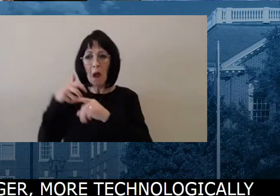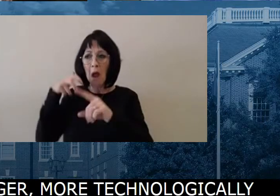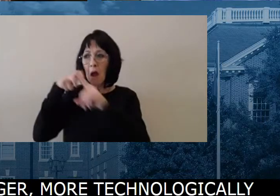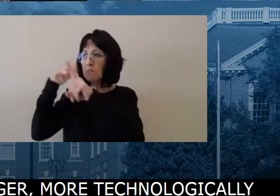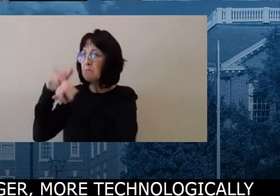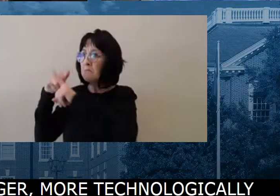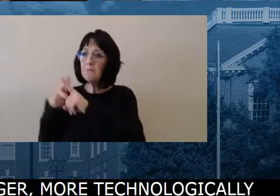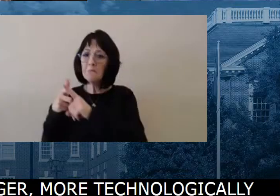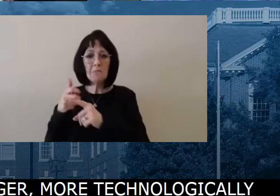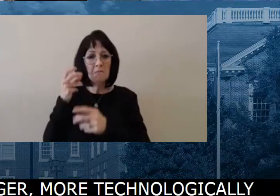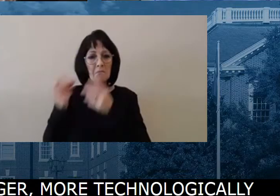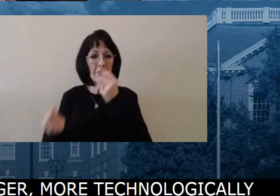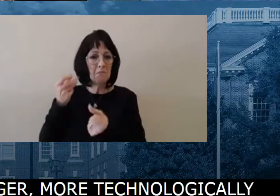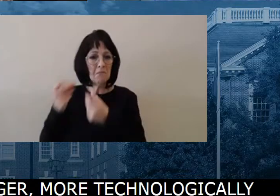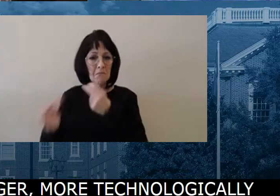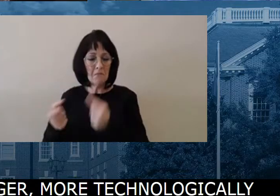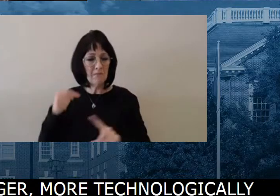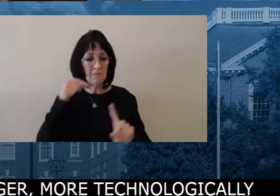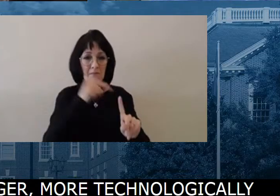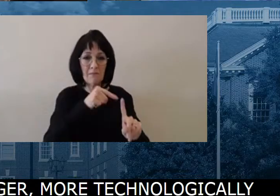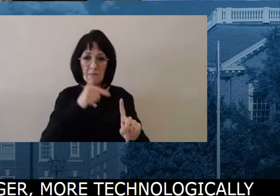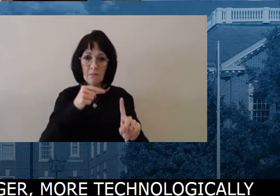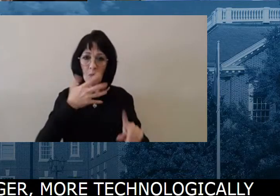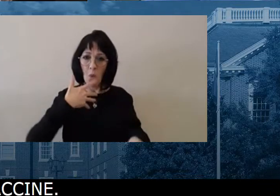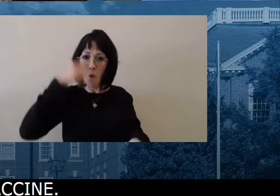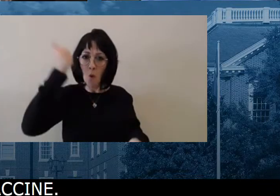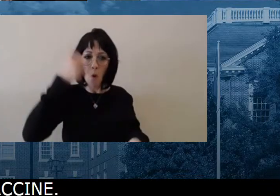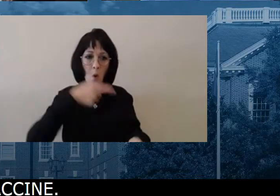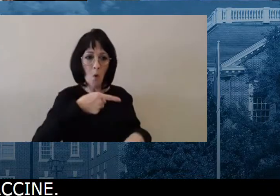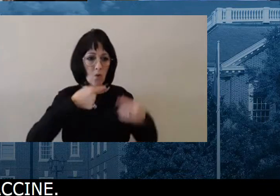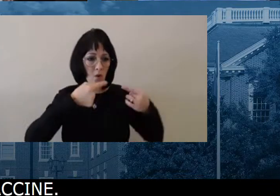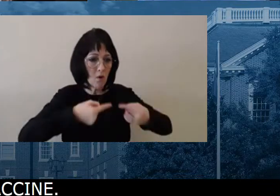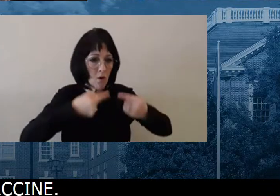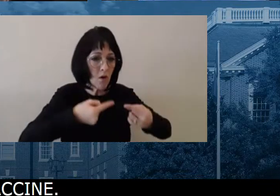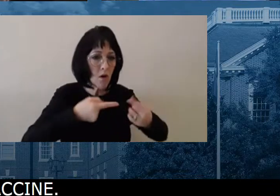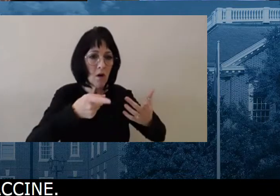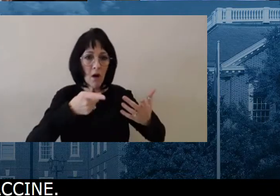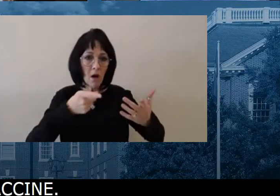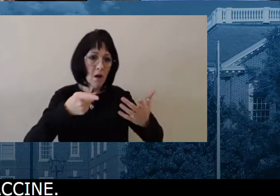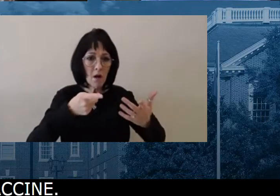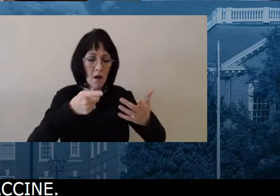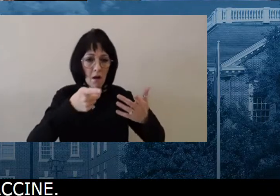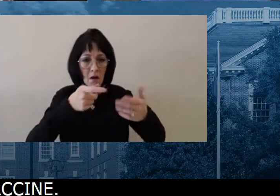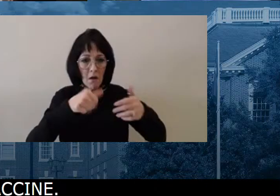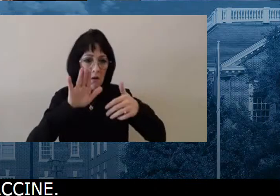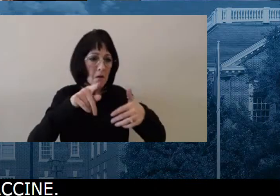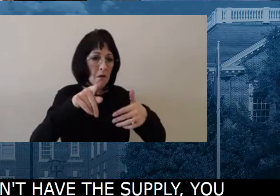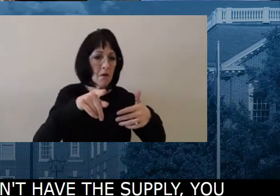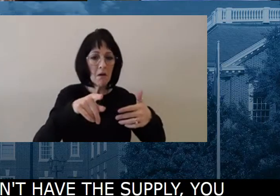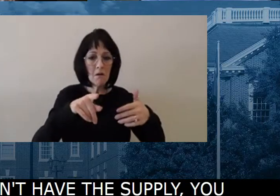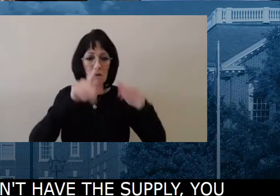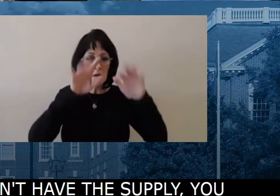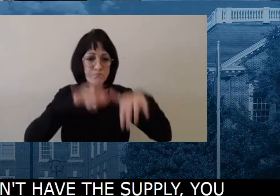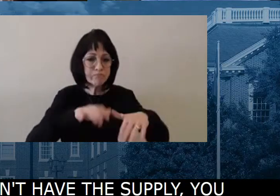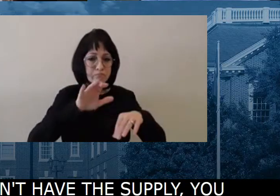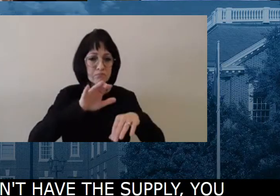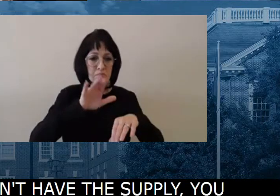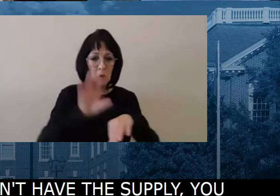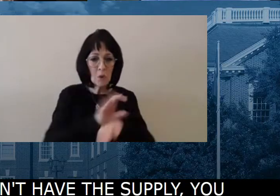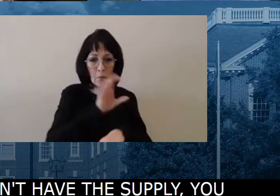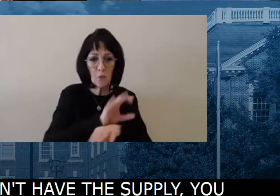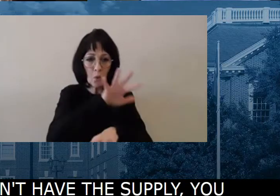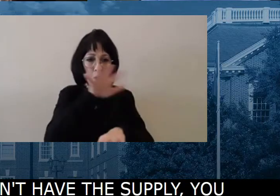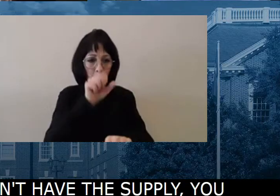don't want that kind of competition, if you will. So clearly has to be the fact that in other states, they've